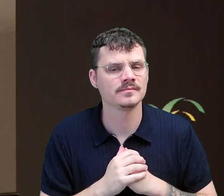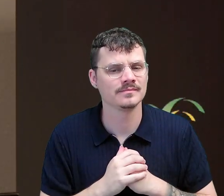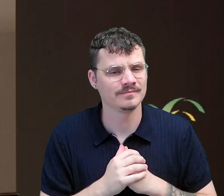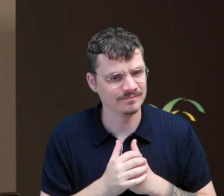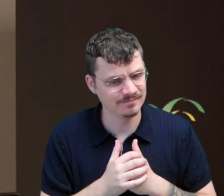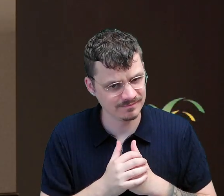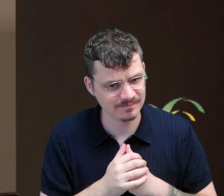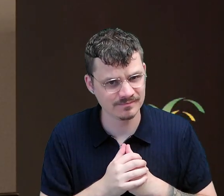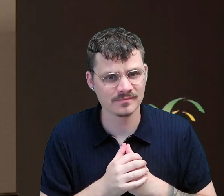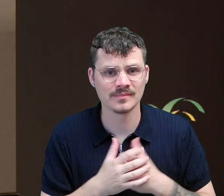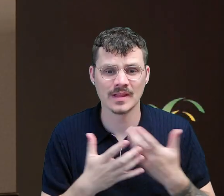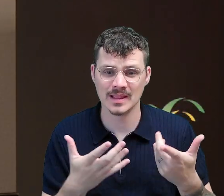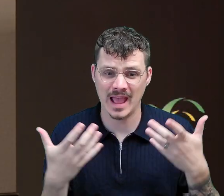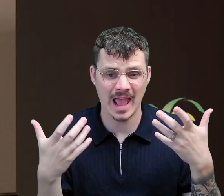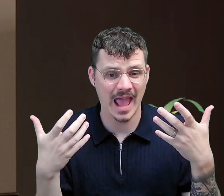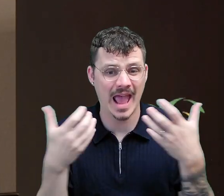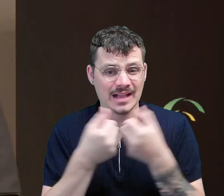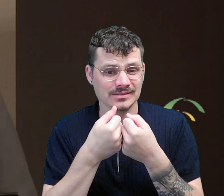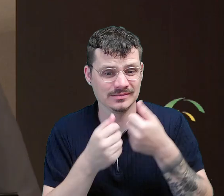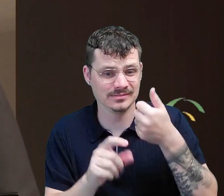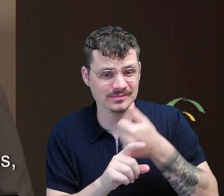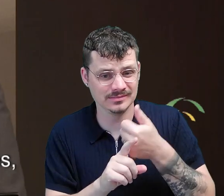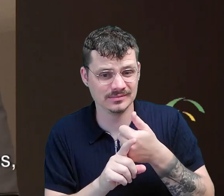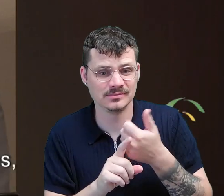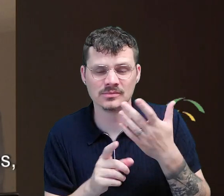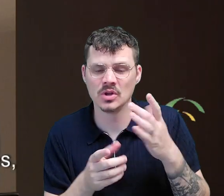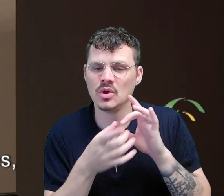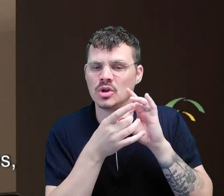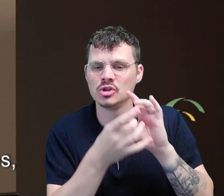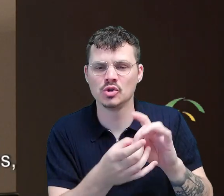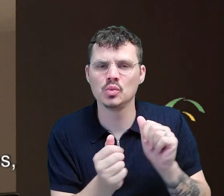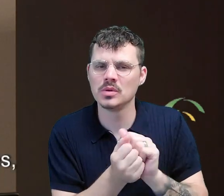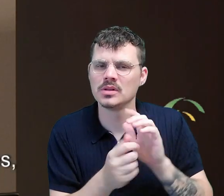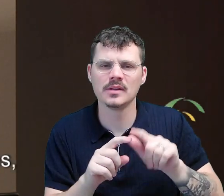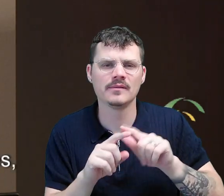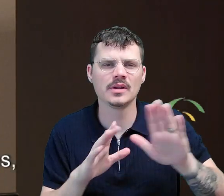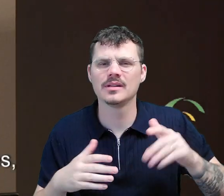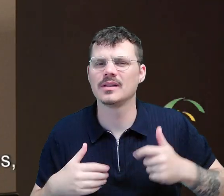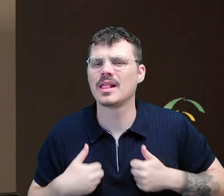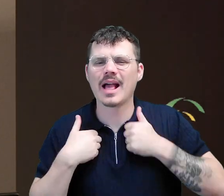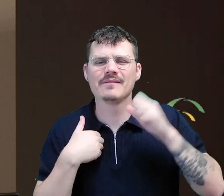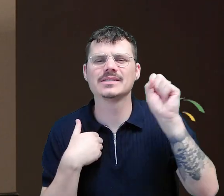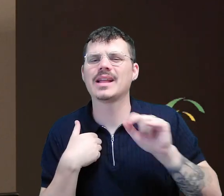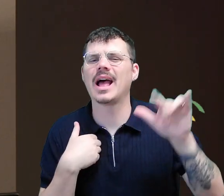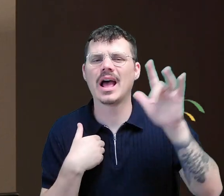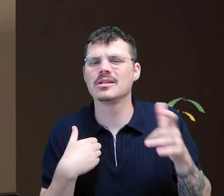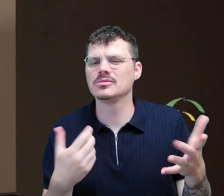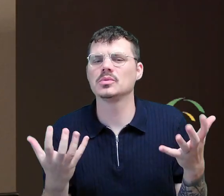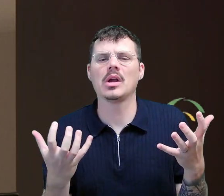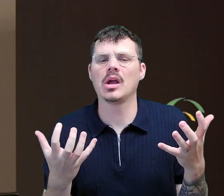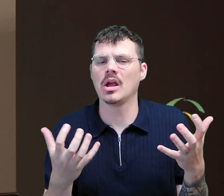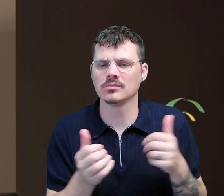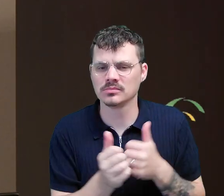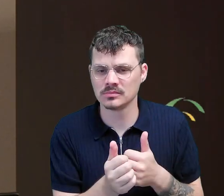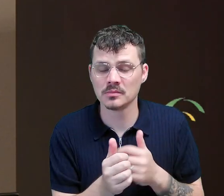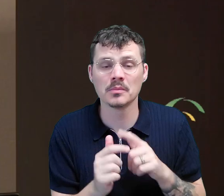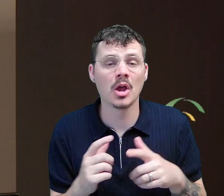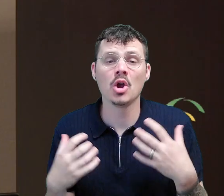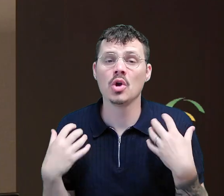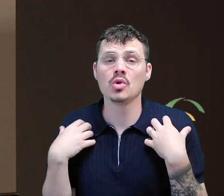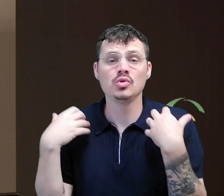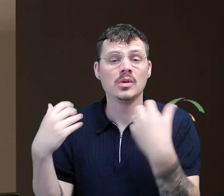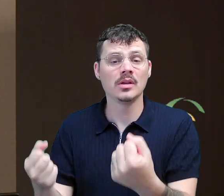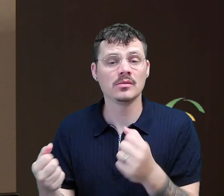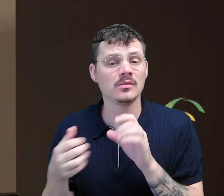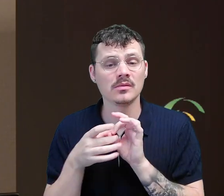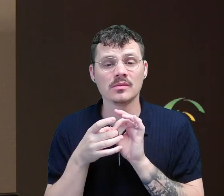Right? Accident was related to a variety of lifestyle issues, and recovery was